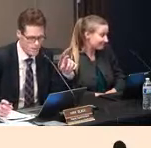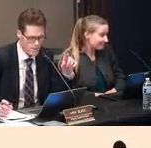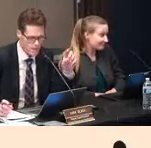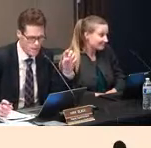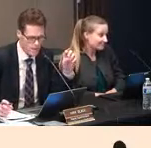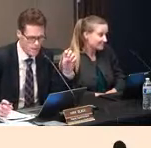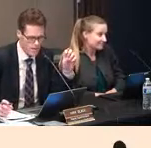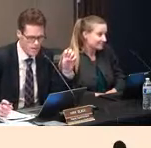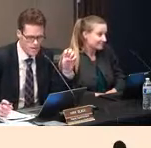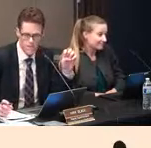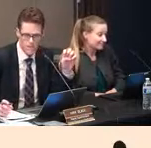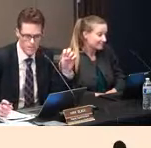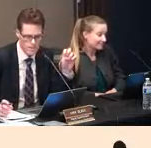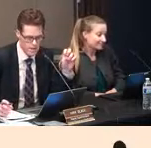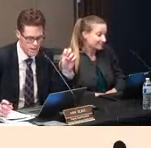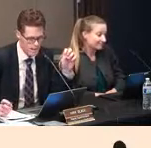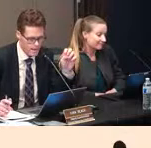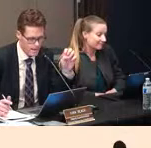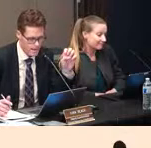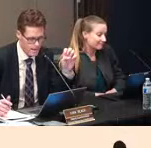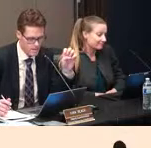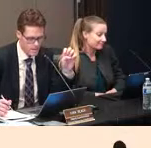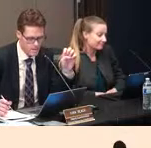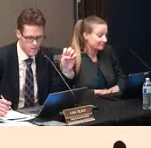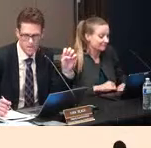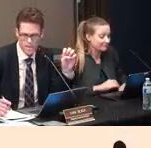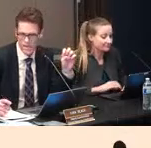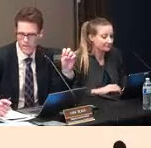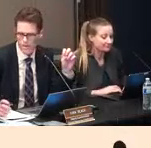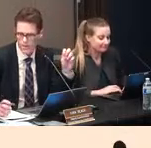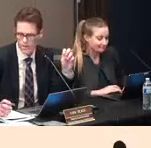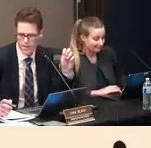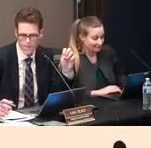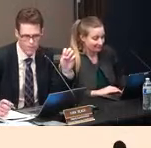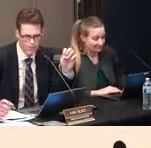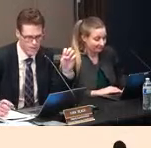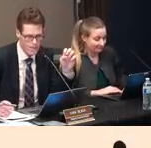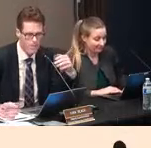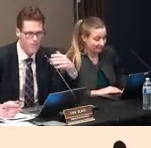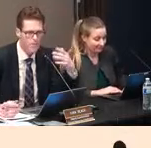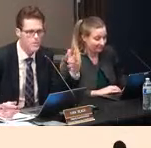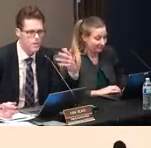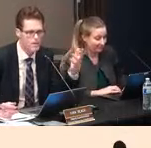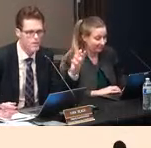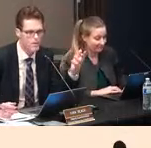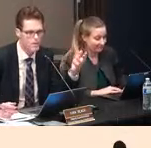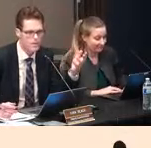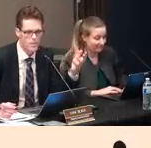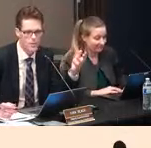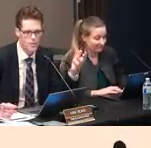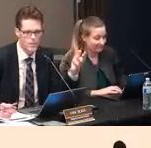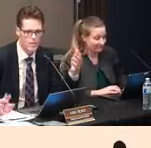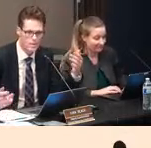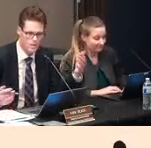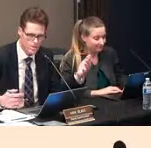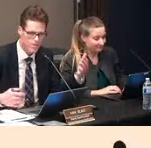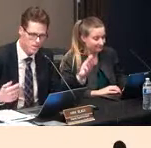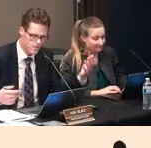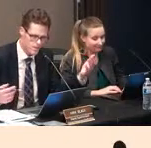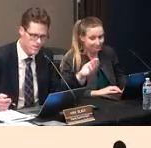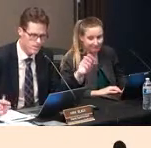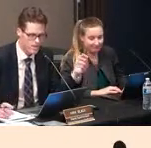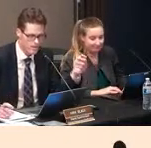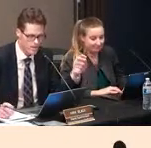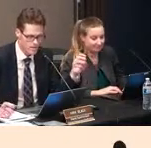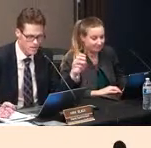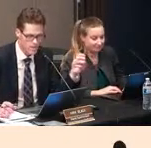presentation, there's an appendix, and that it includes a lot of data that we would usually have in this HR presentation that we typically have each year